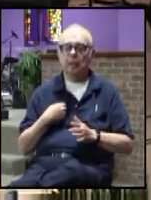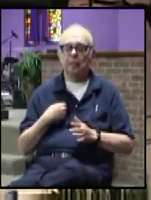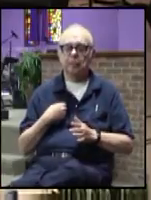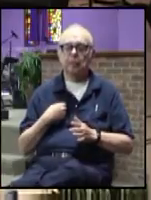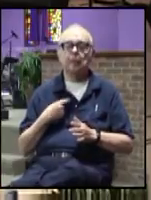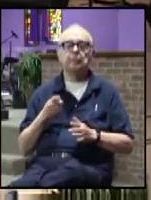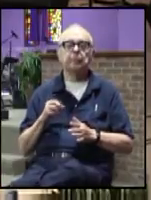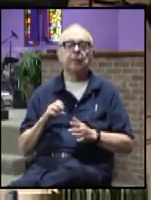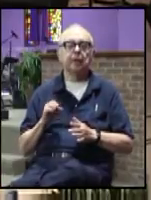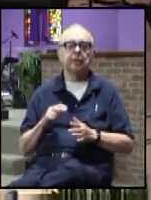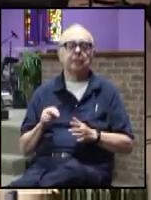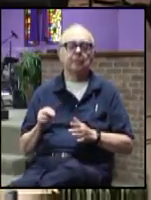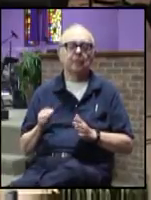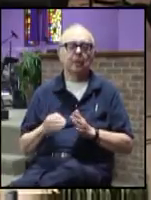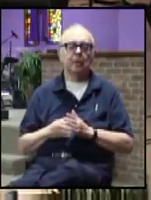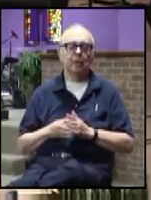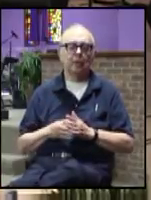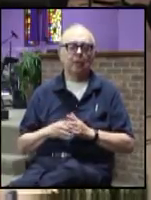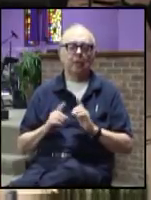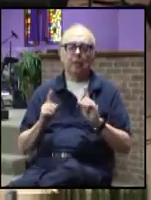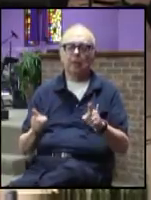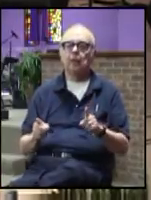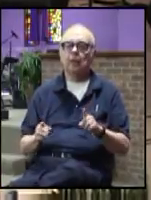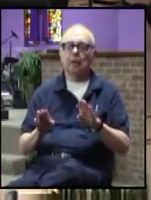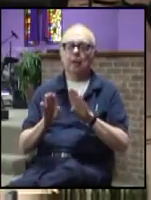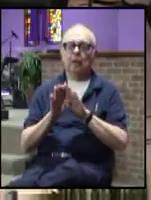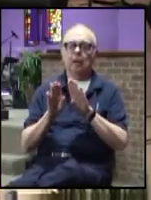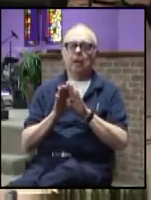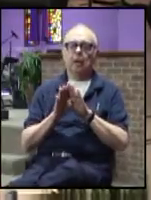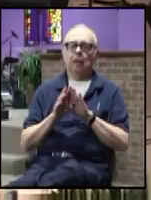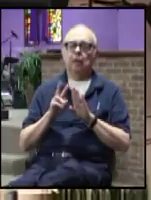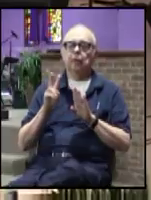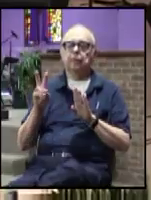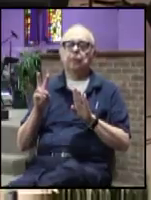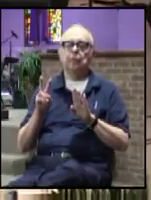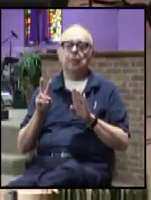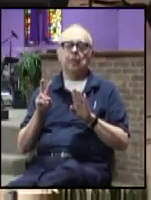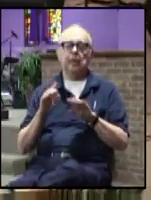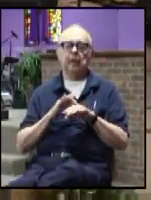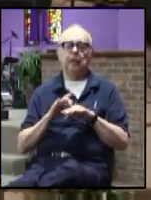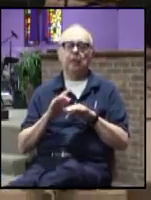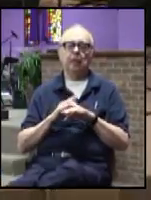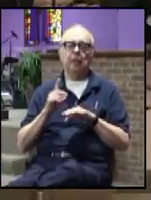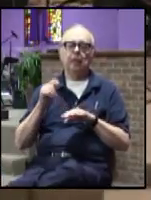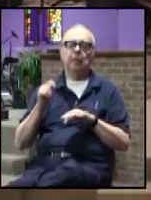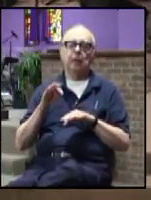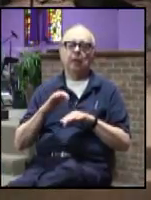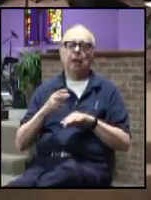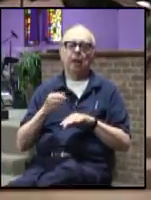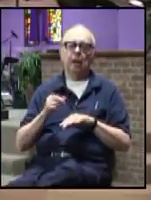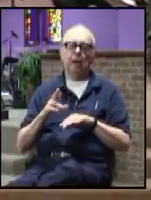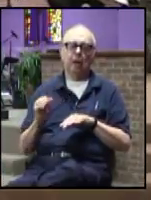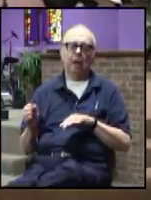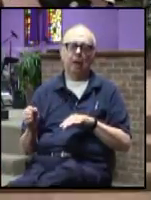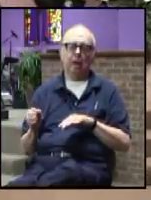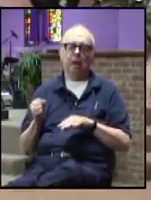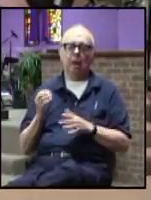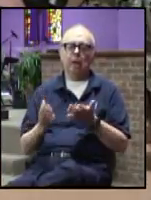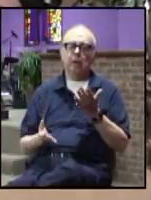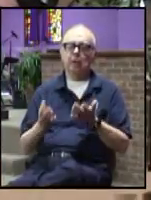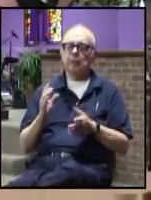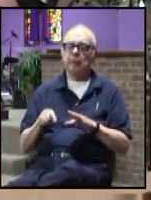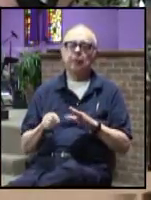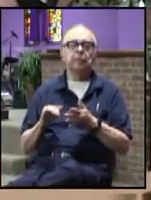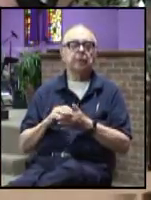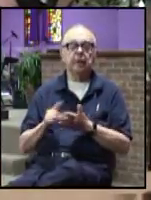going to prank again. So I go up to the door and there's 2 empty pitchers with a note on the door to the office that says, you